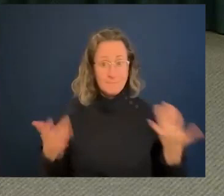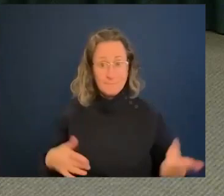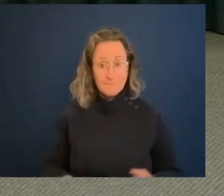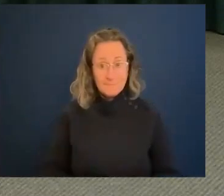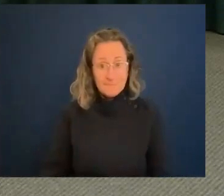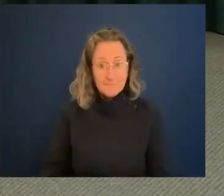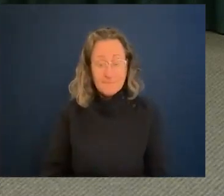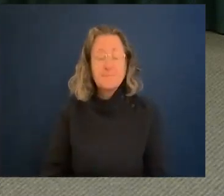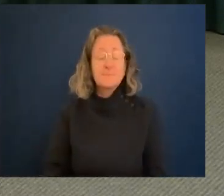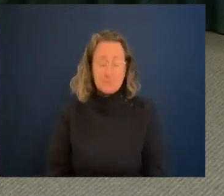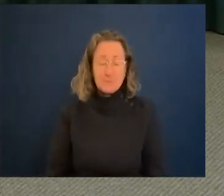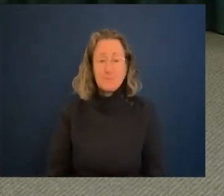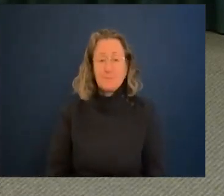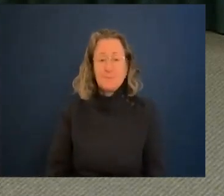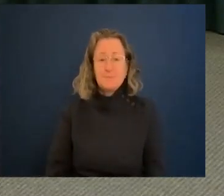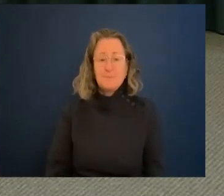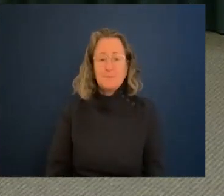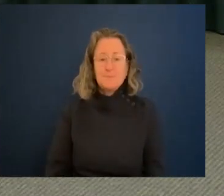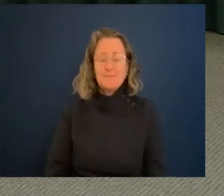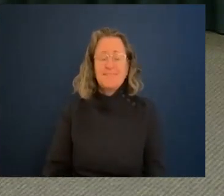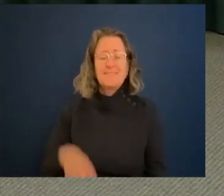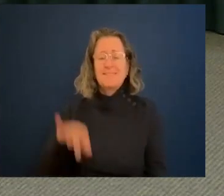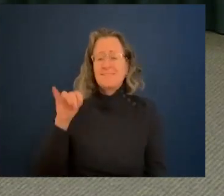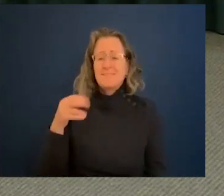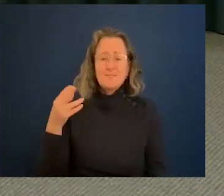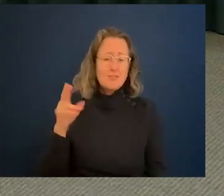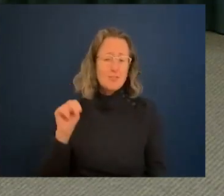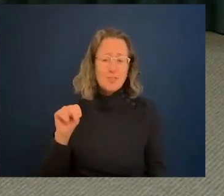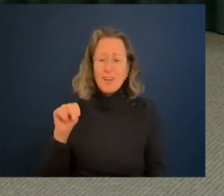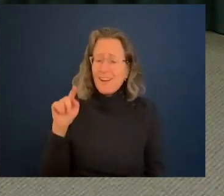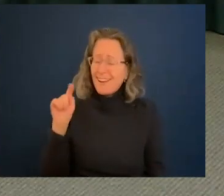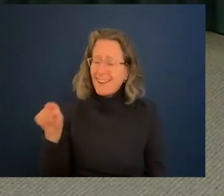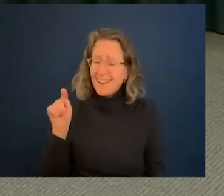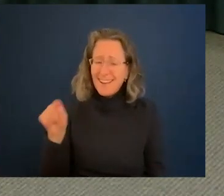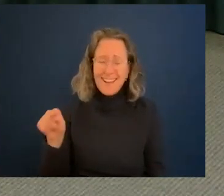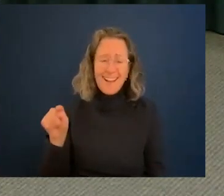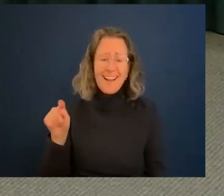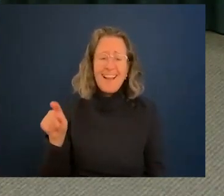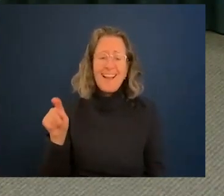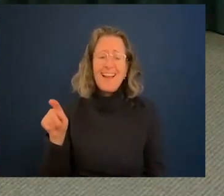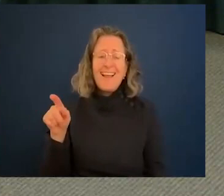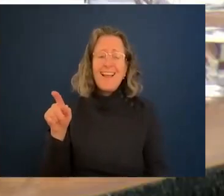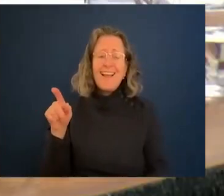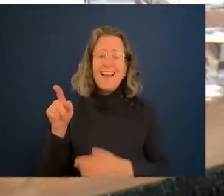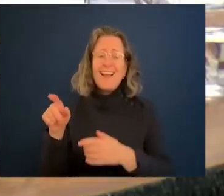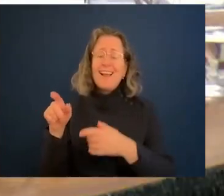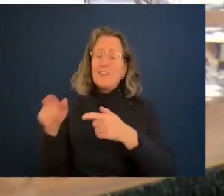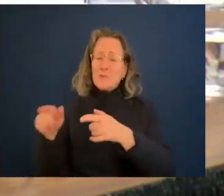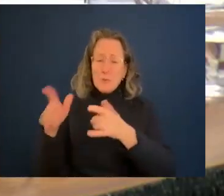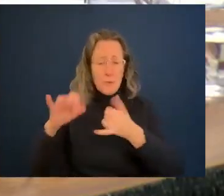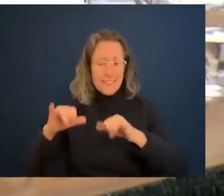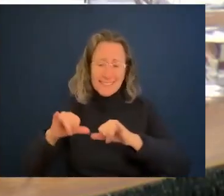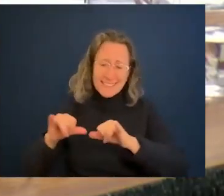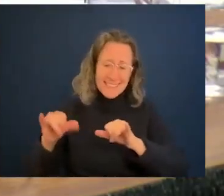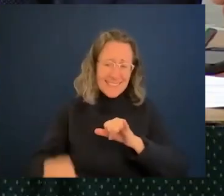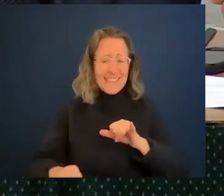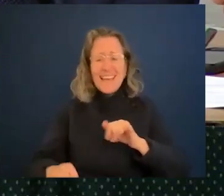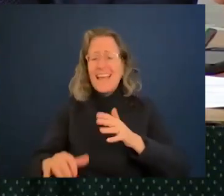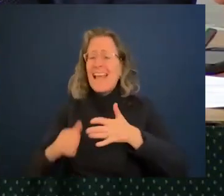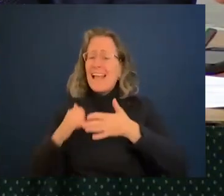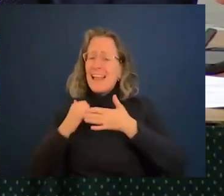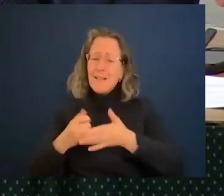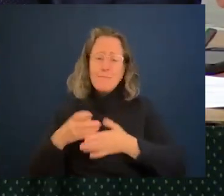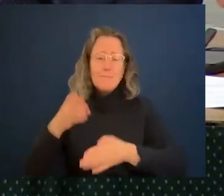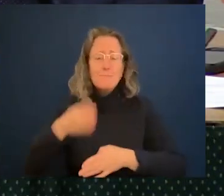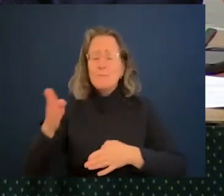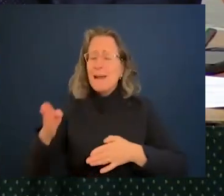that John is here to look forward to what's next for Brattleboro and what is the right choice for the Town